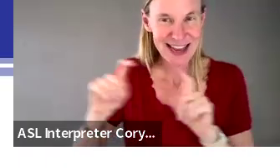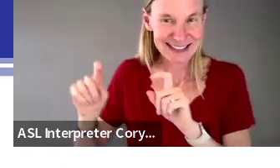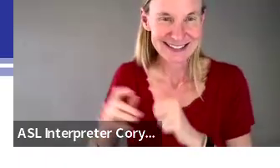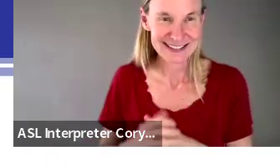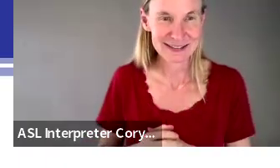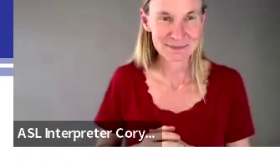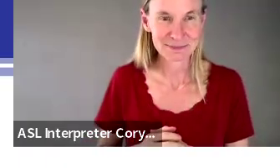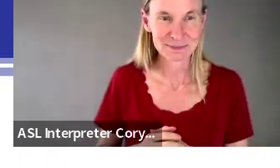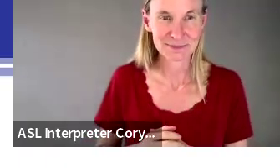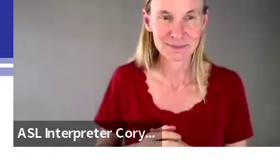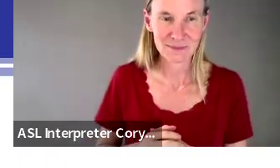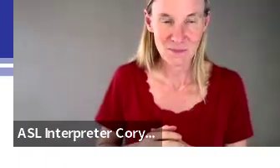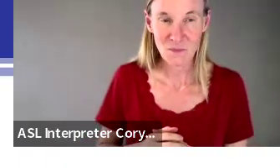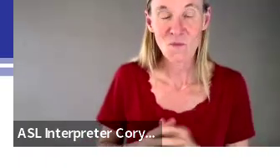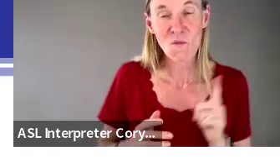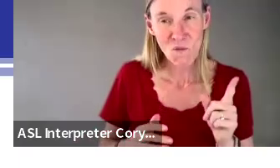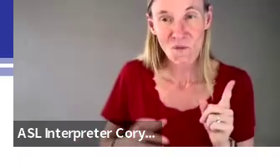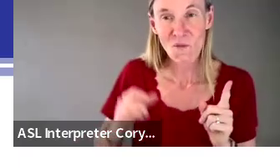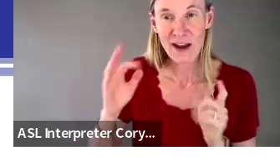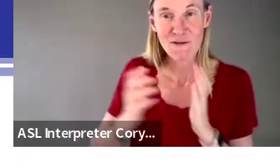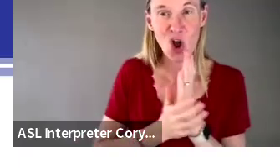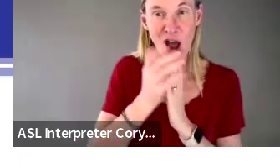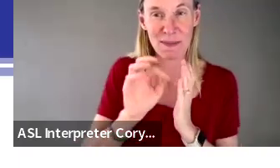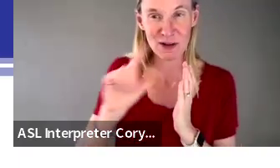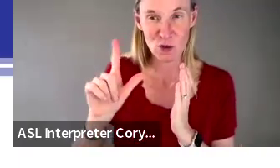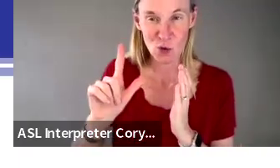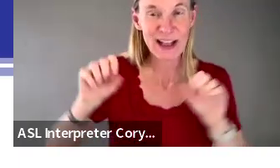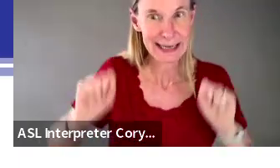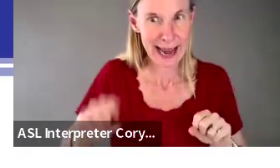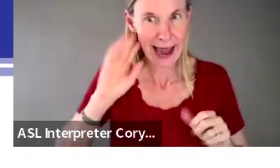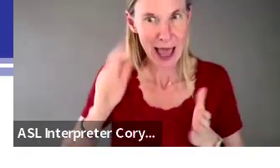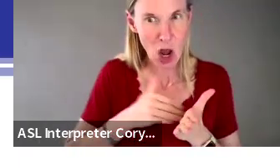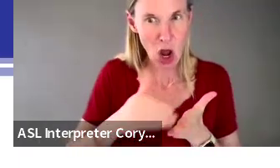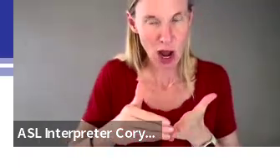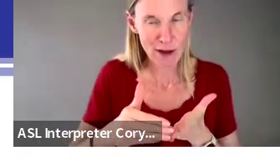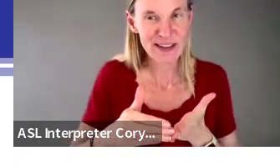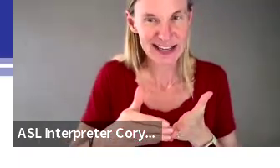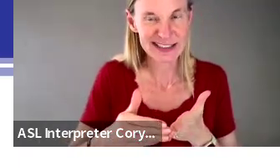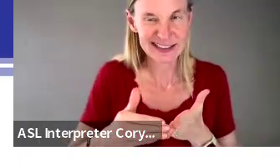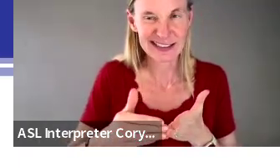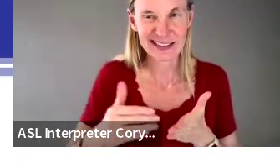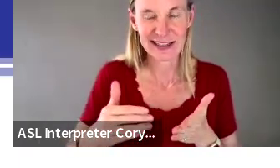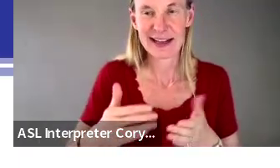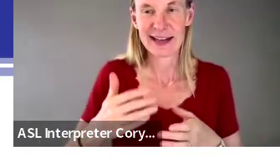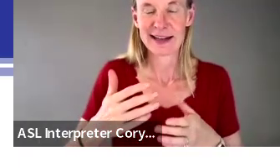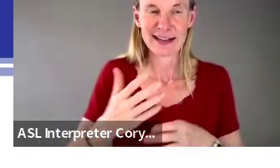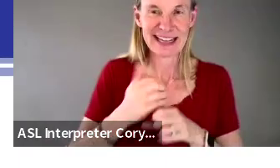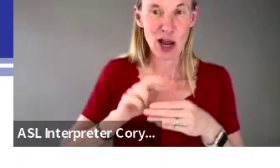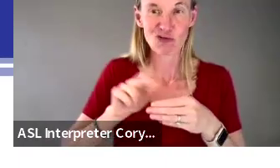Um, Automated tools can and quite often do return false positives.